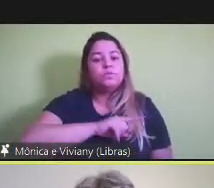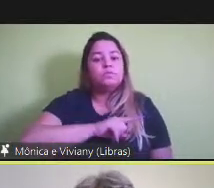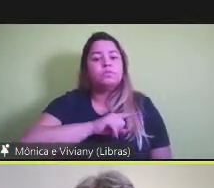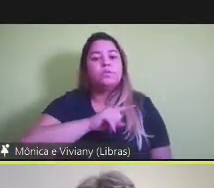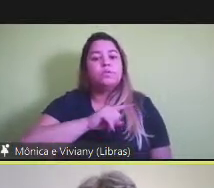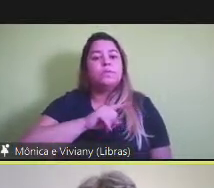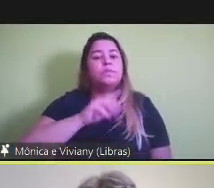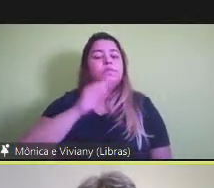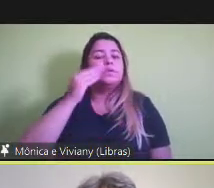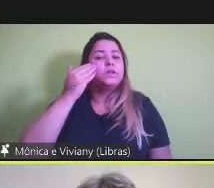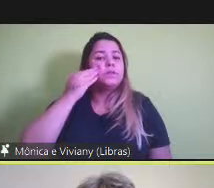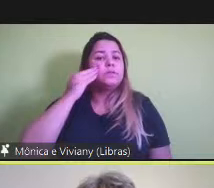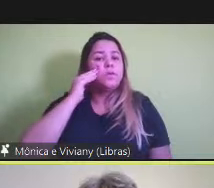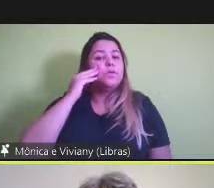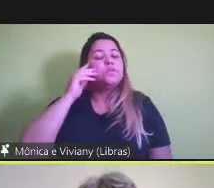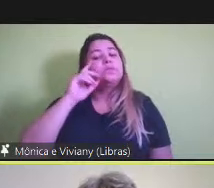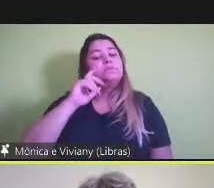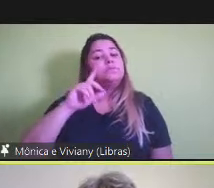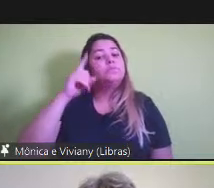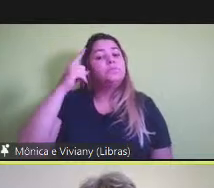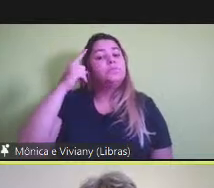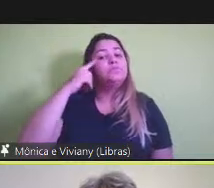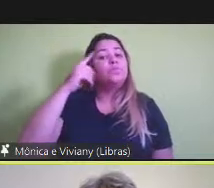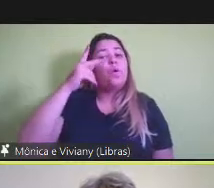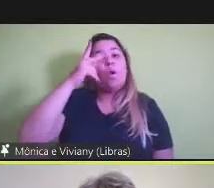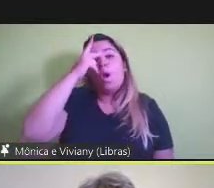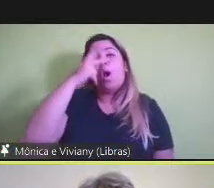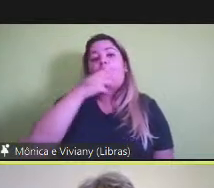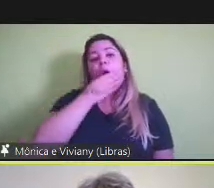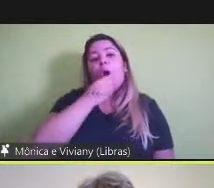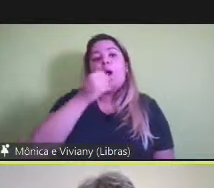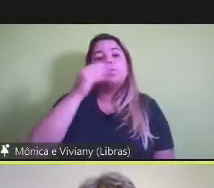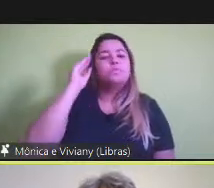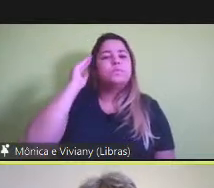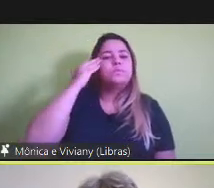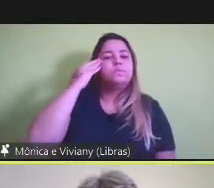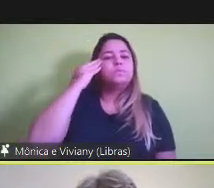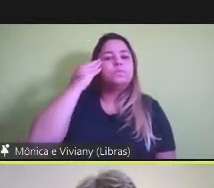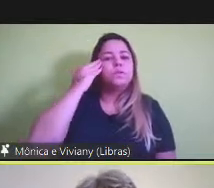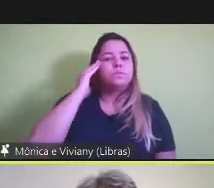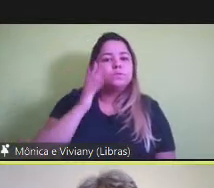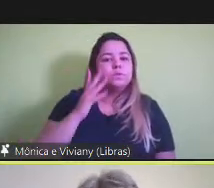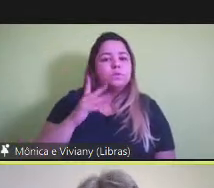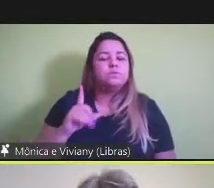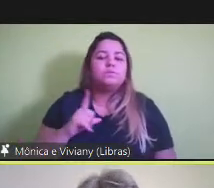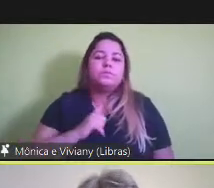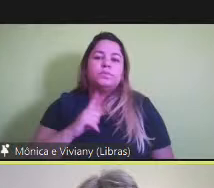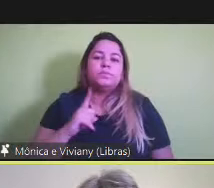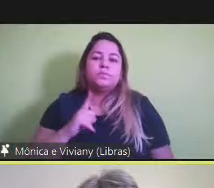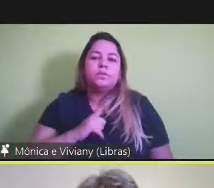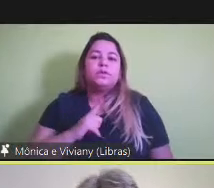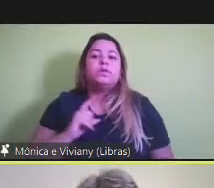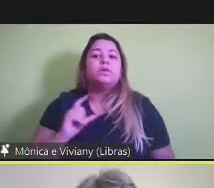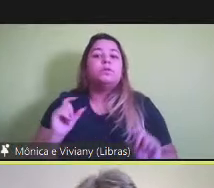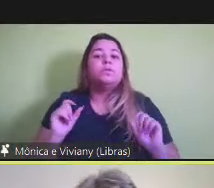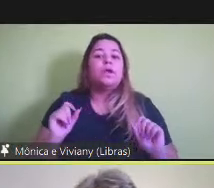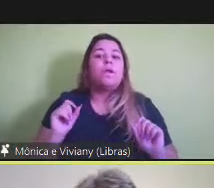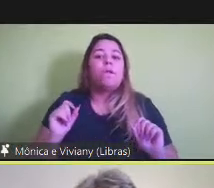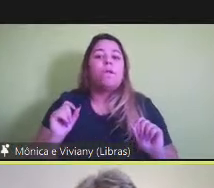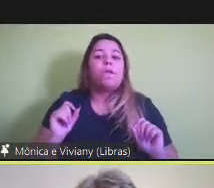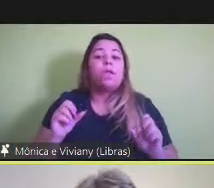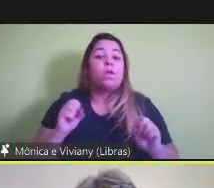we can establish connections with these thinkers that help us understand and to